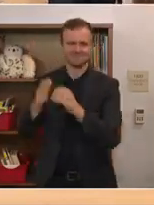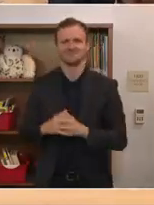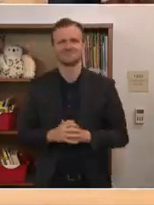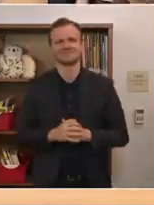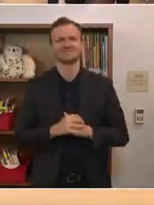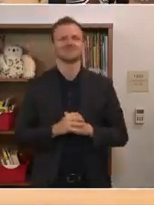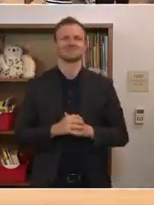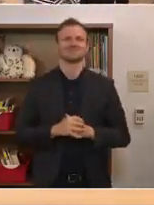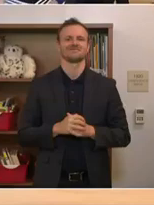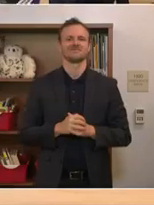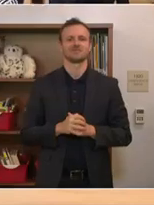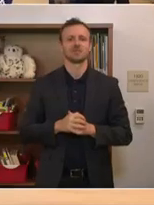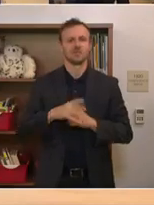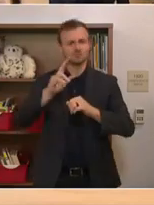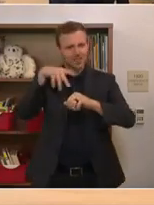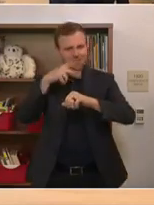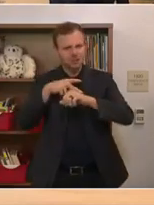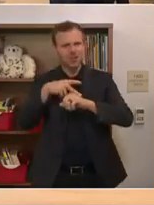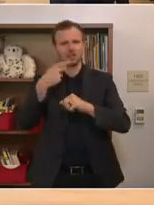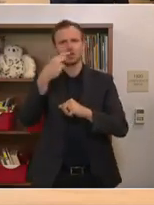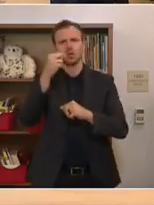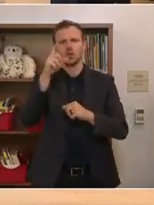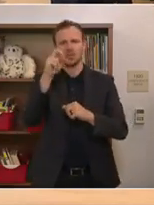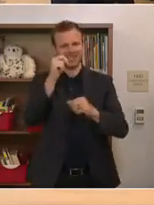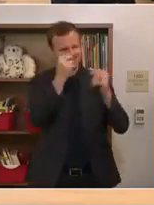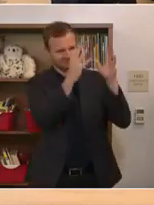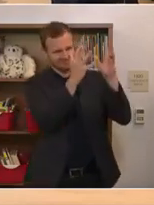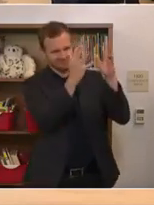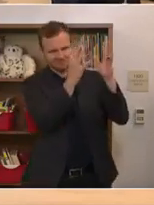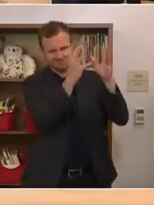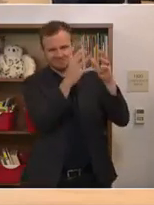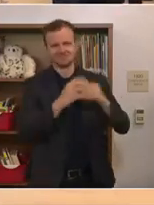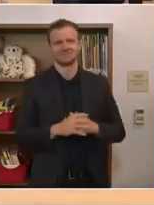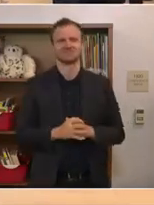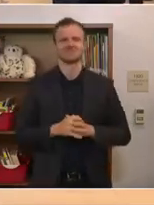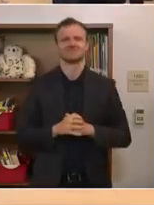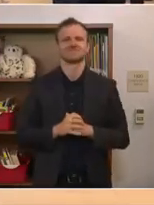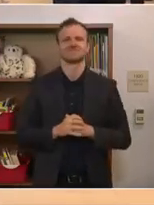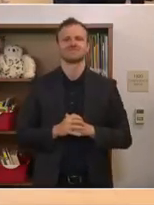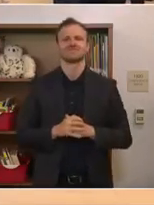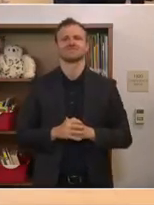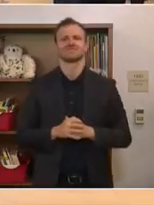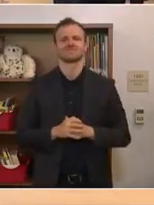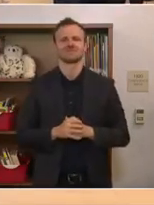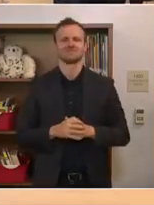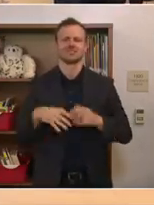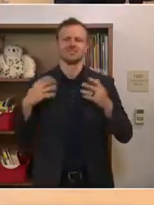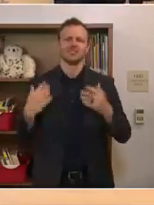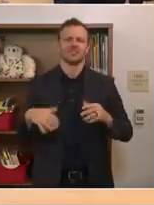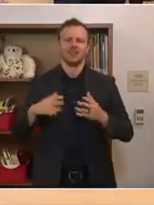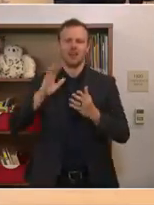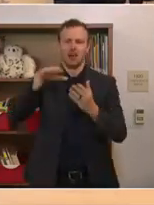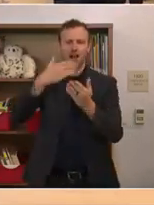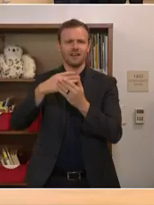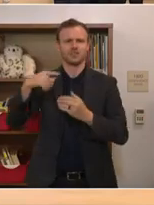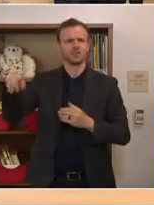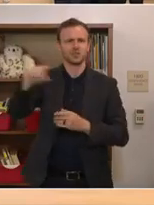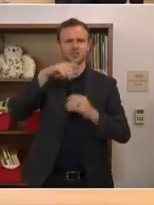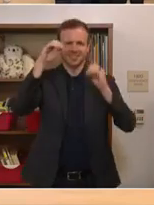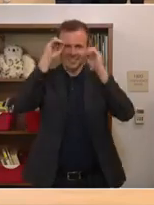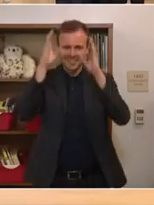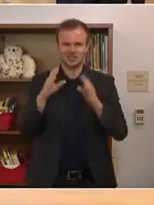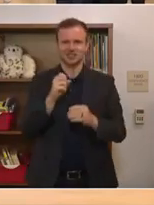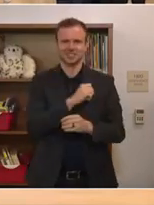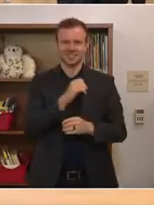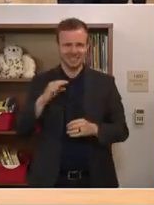Let's give Principal Golden a big round of applause. Let's give the Whitlock teachers and staff